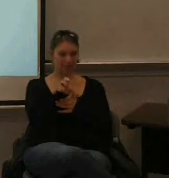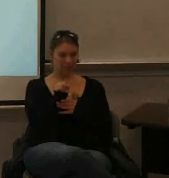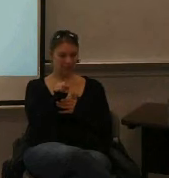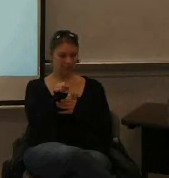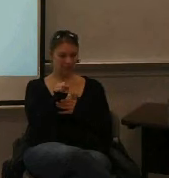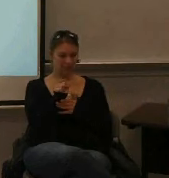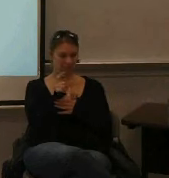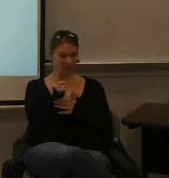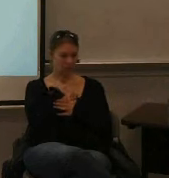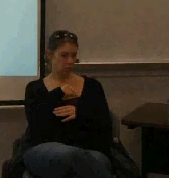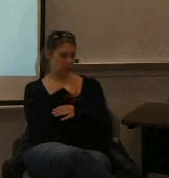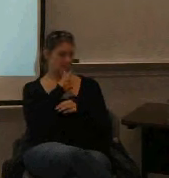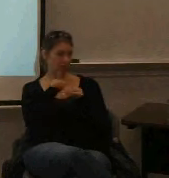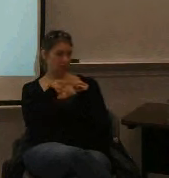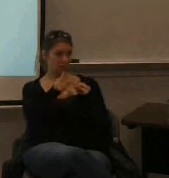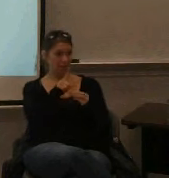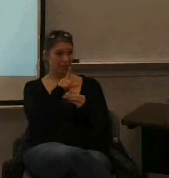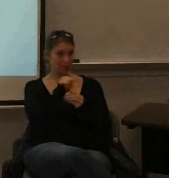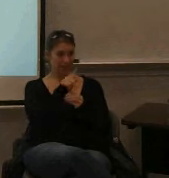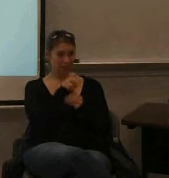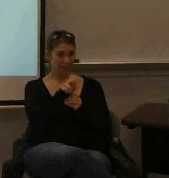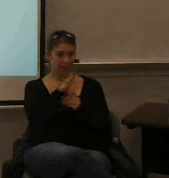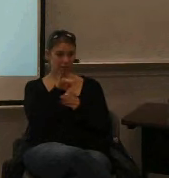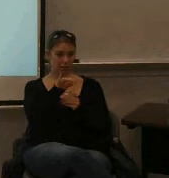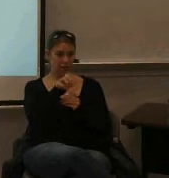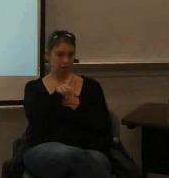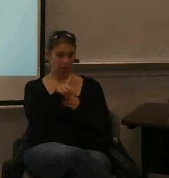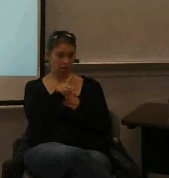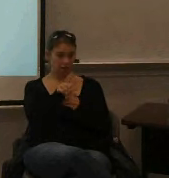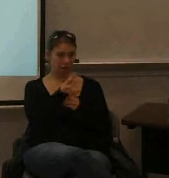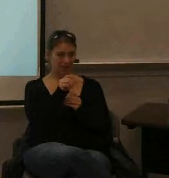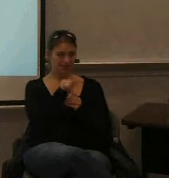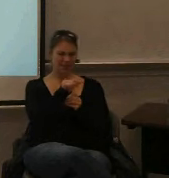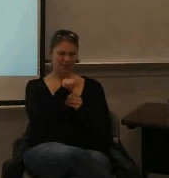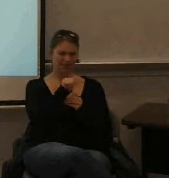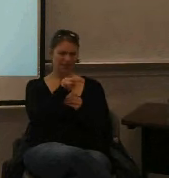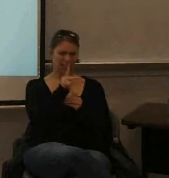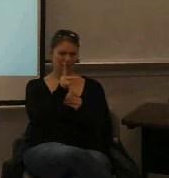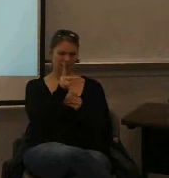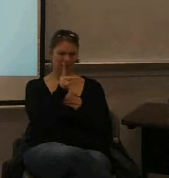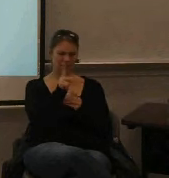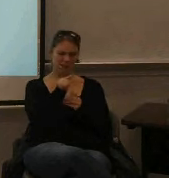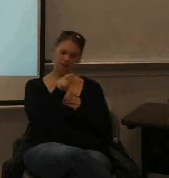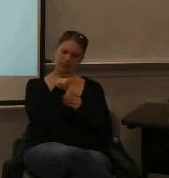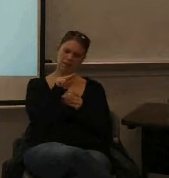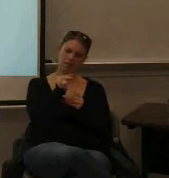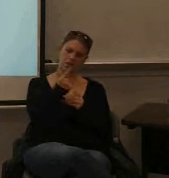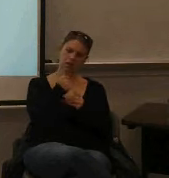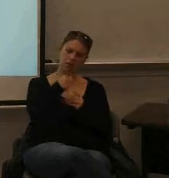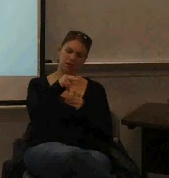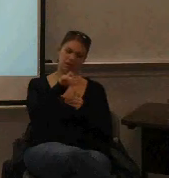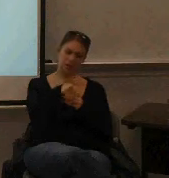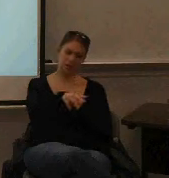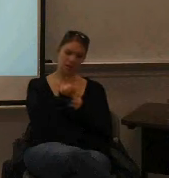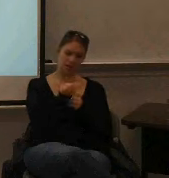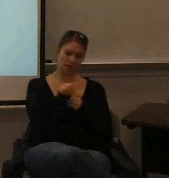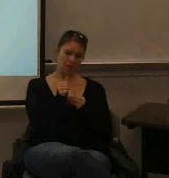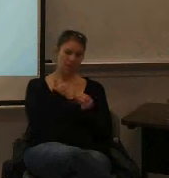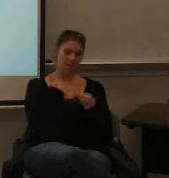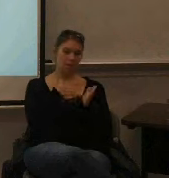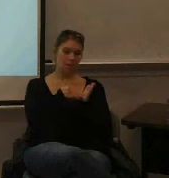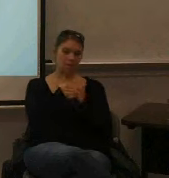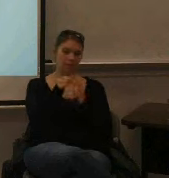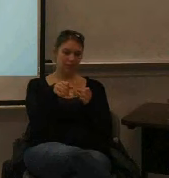for example, we've talked about Lake Baikal and Lake Tanganyika, and they have millions of years worth of sediments on the bottom of